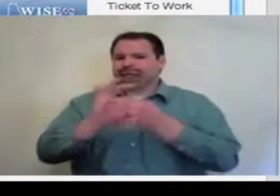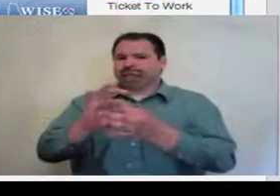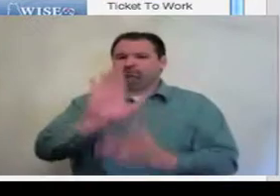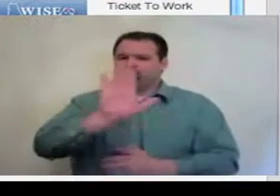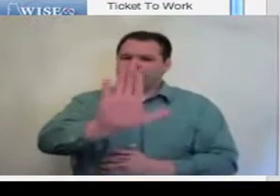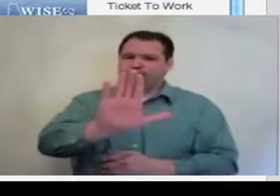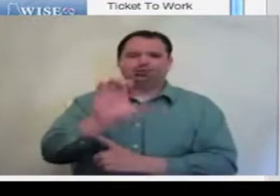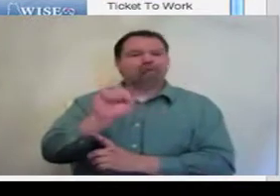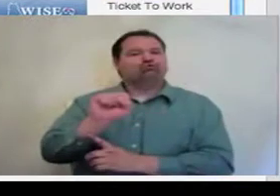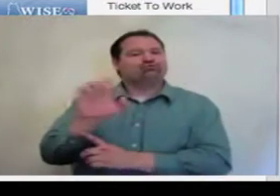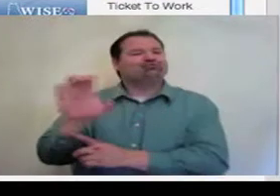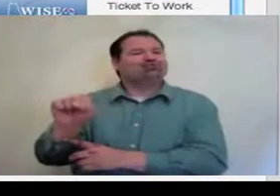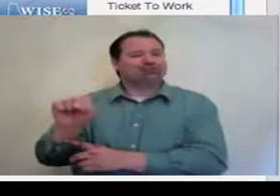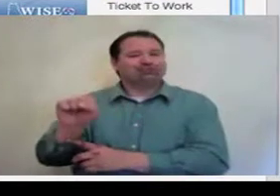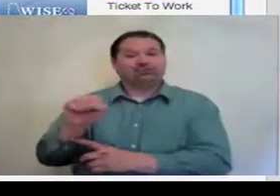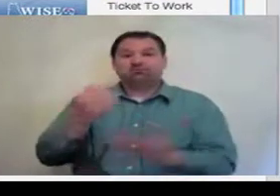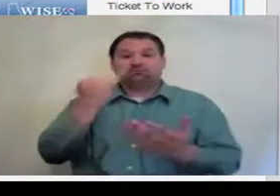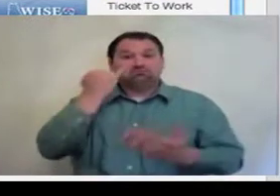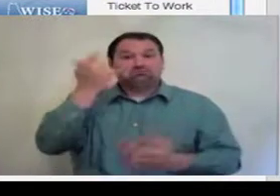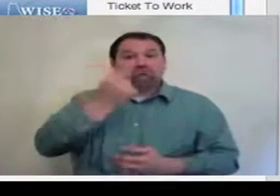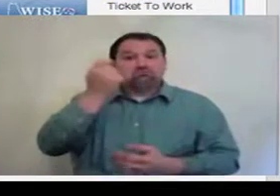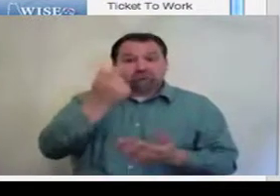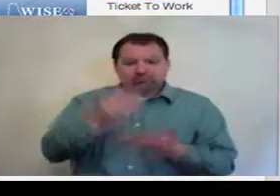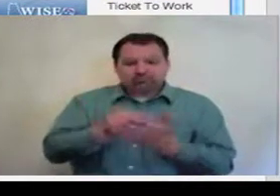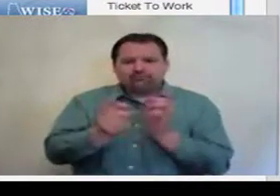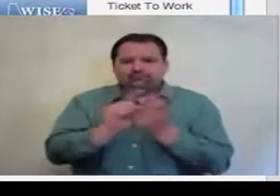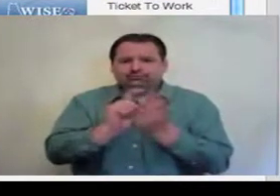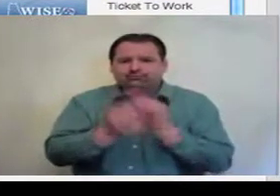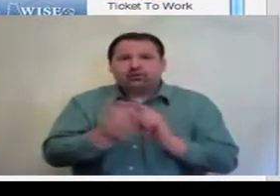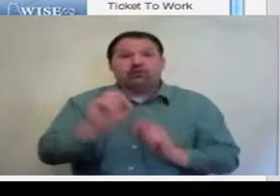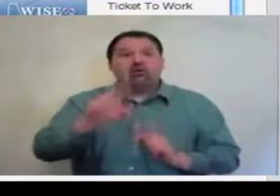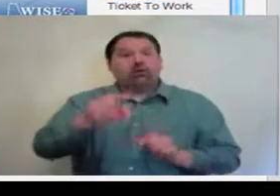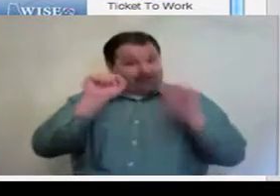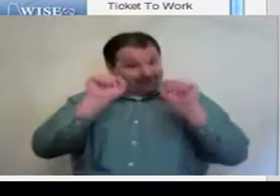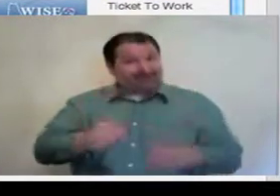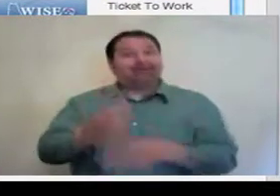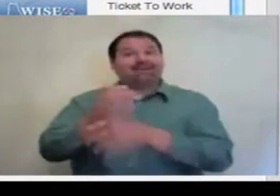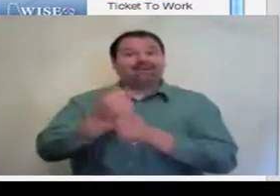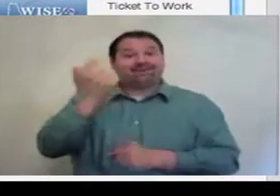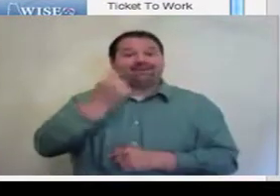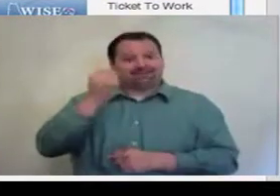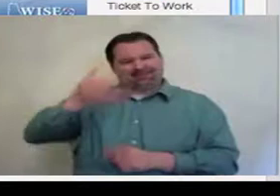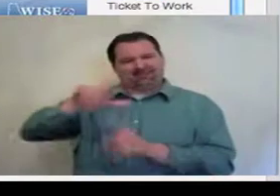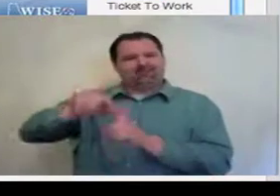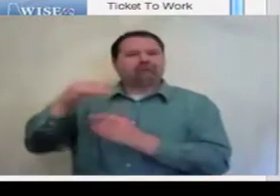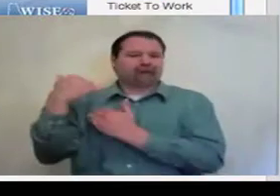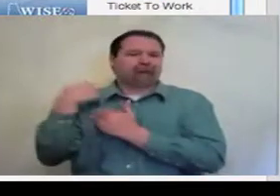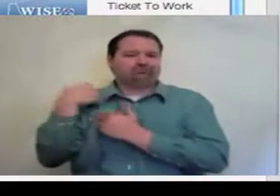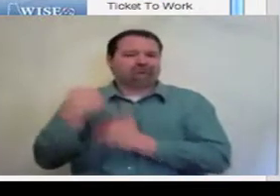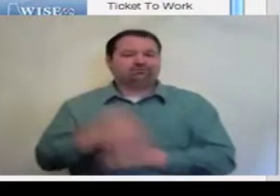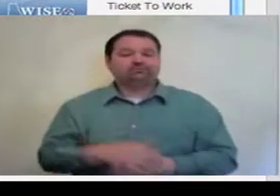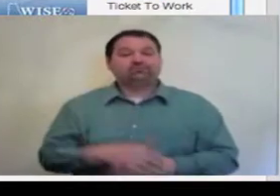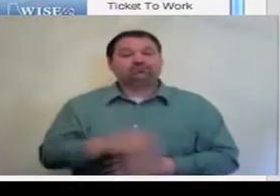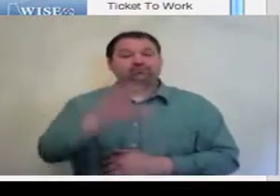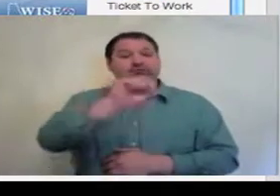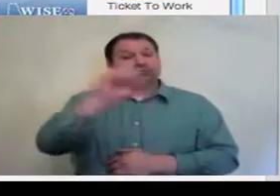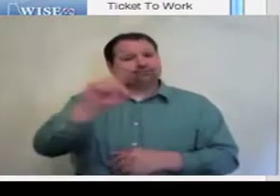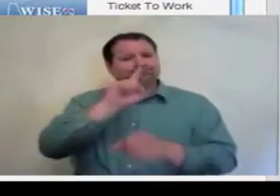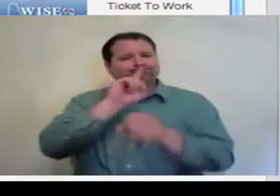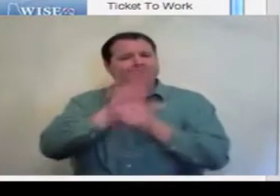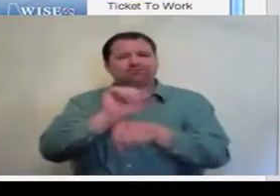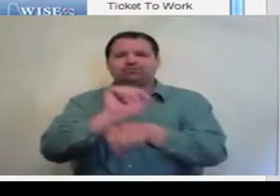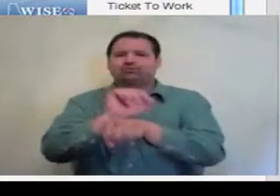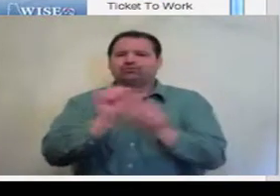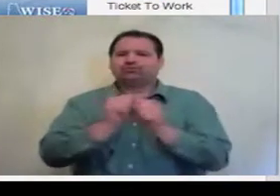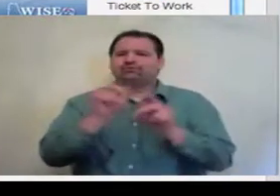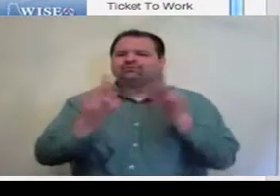for you regarding your Social Security, if your payments change or when you became eligible, things like that. Social Security is committed